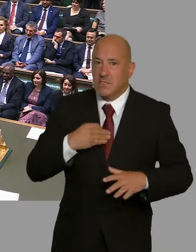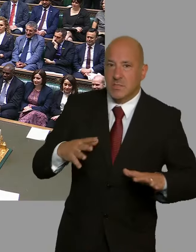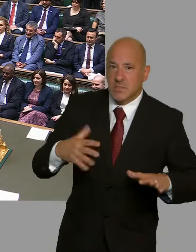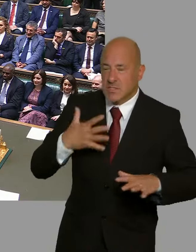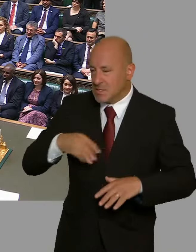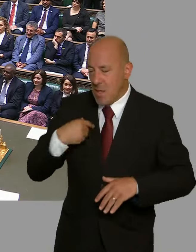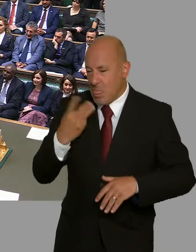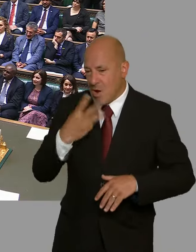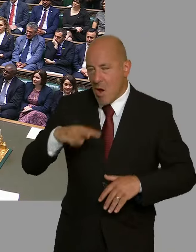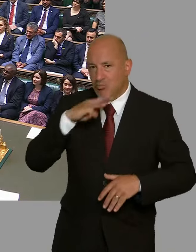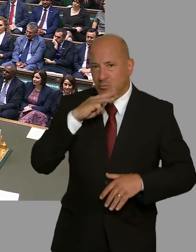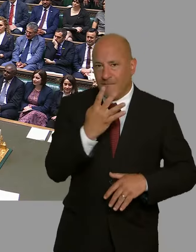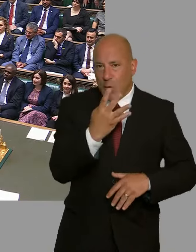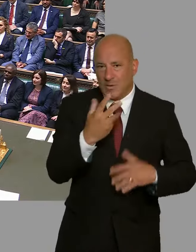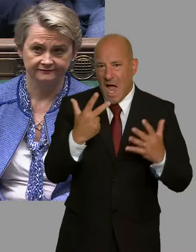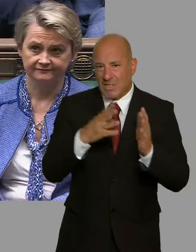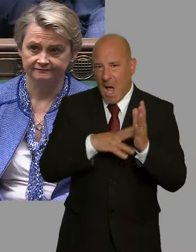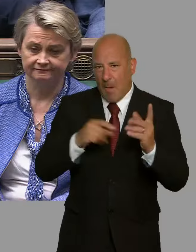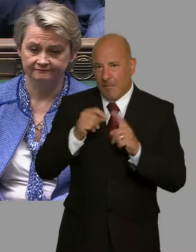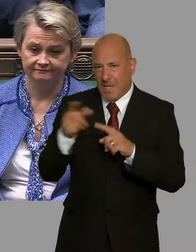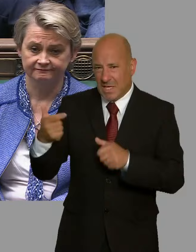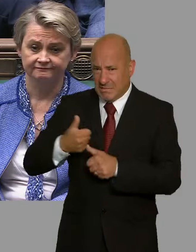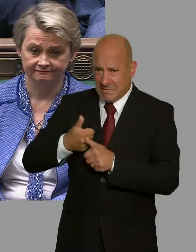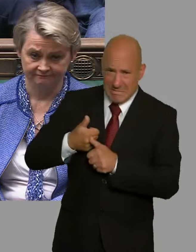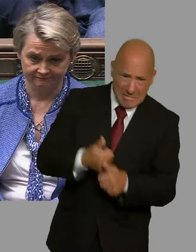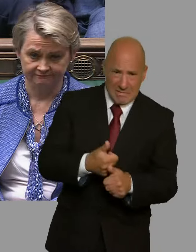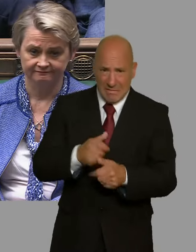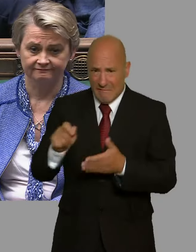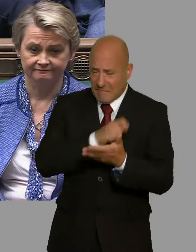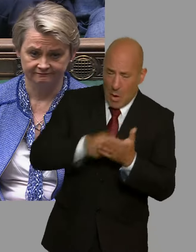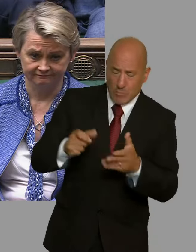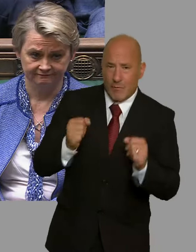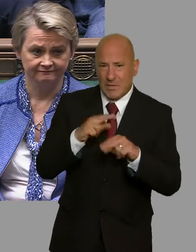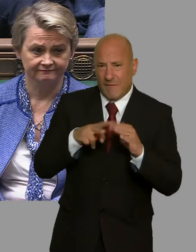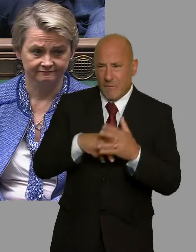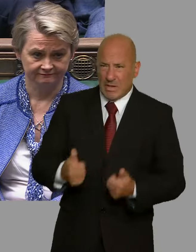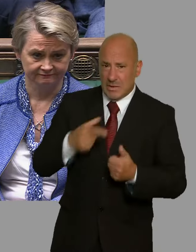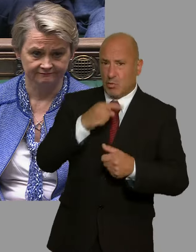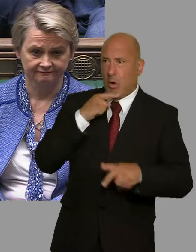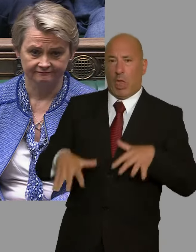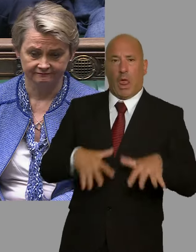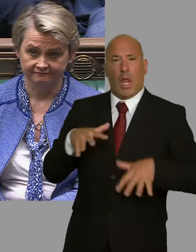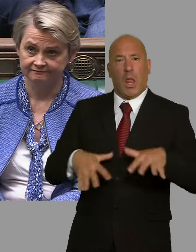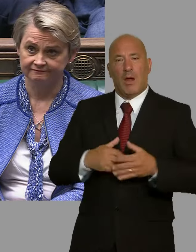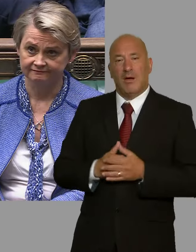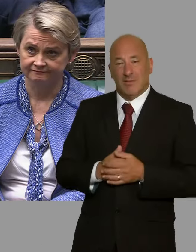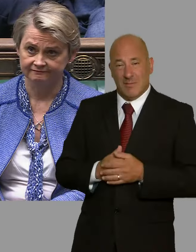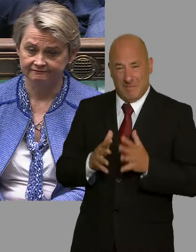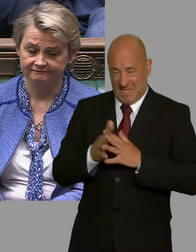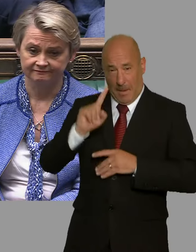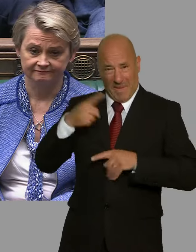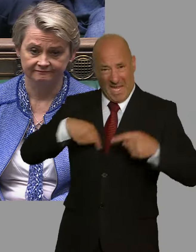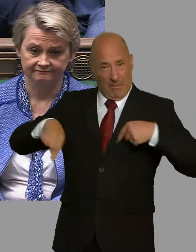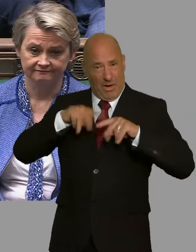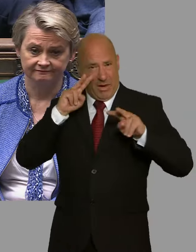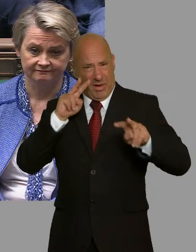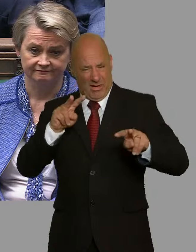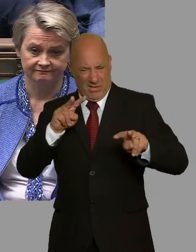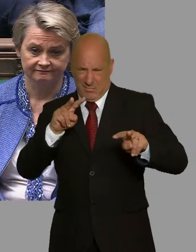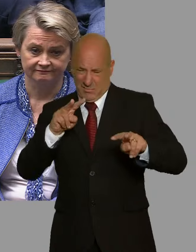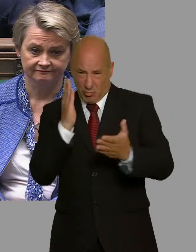Mr. Speaker, it's only because of the measures we've taken that the economy is improving. Growth at the highest rate